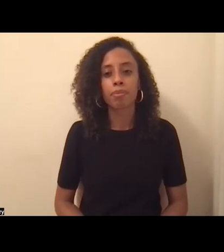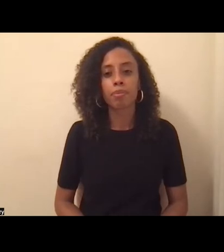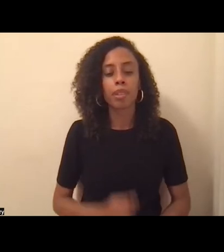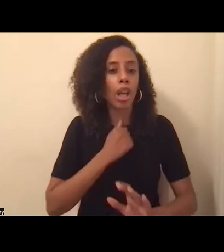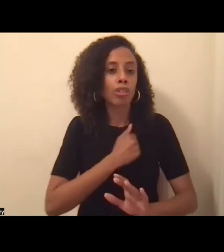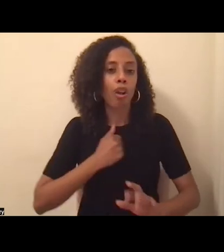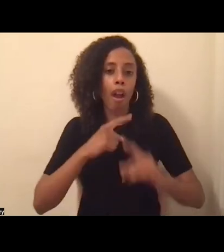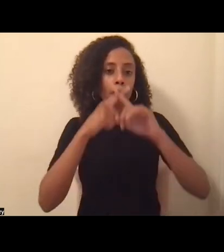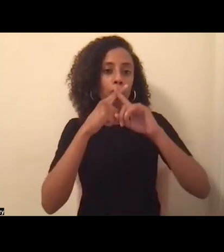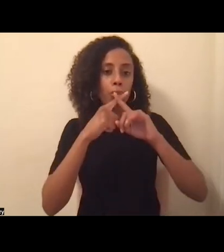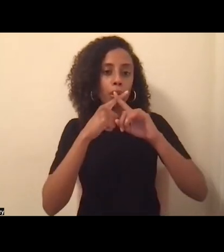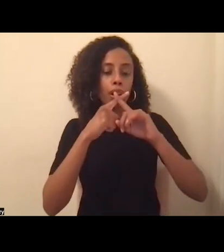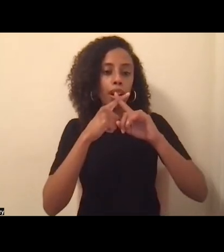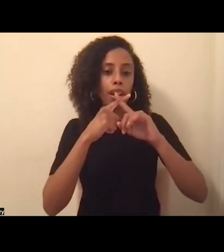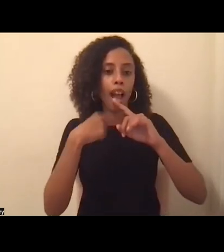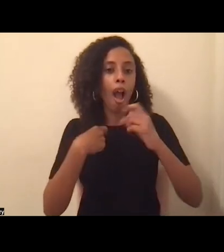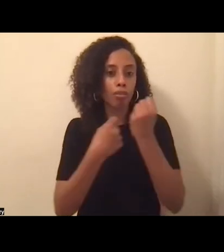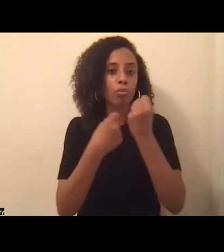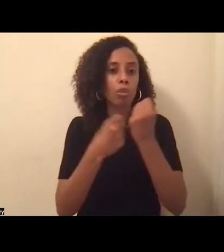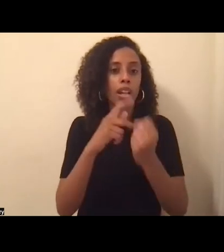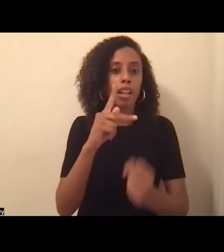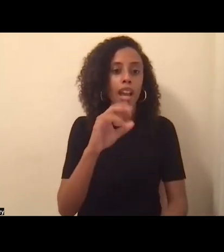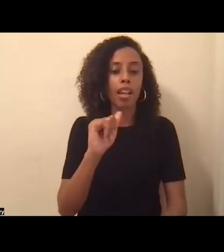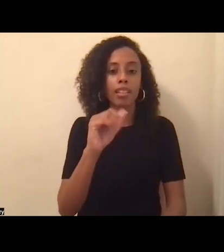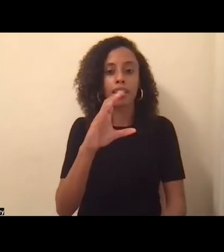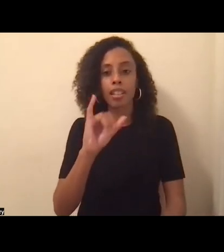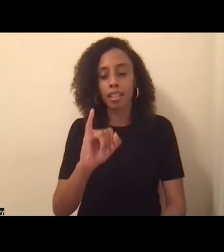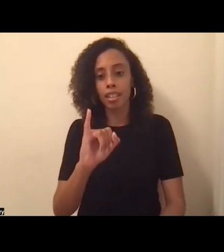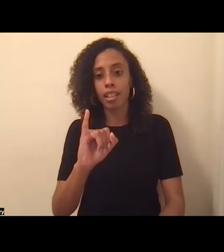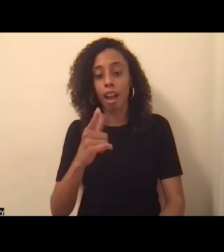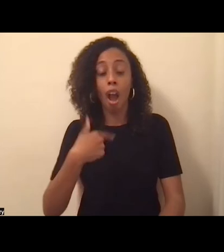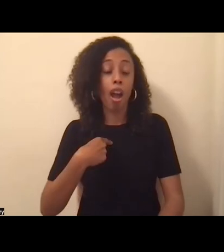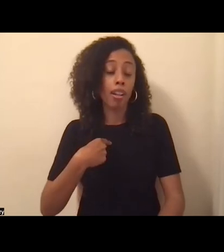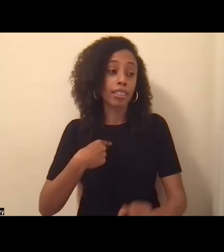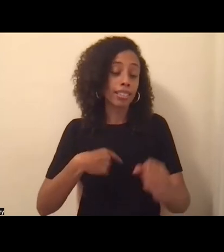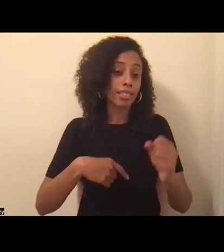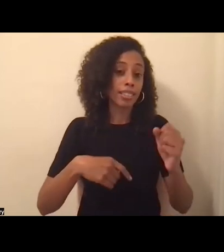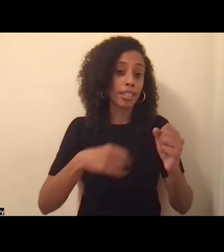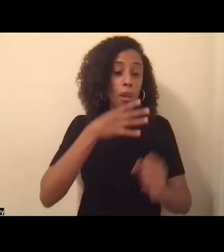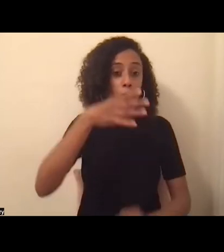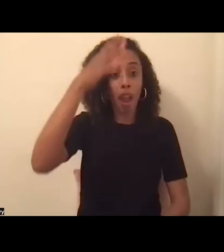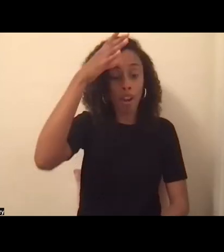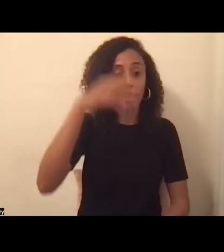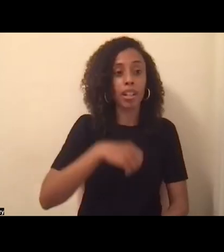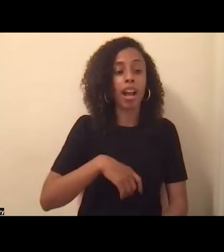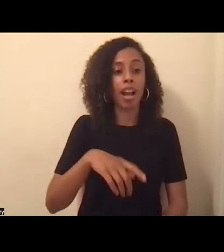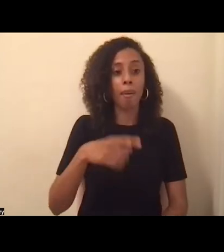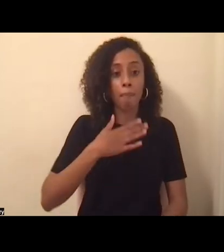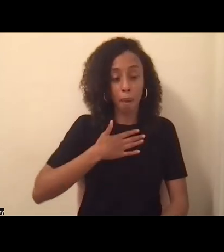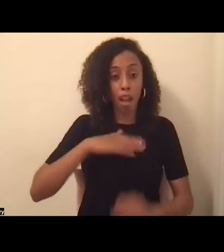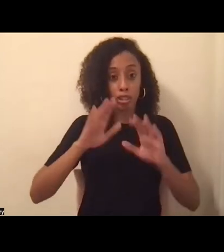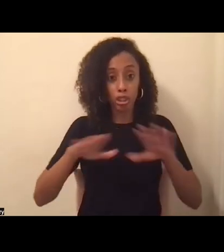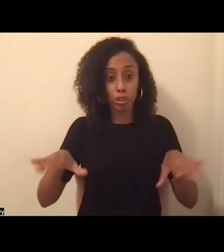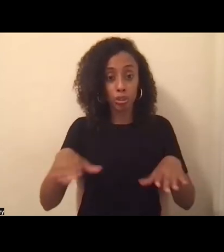Sorry, I'm on mute. I was co-signing Casey as the parent of a 10th and a 6th grader. Yes,